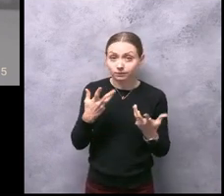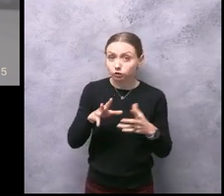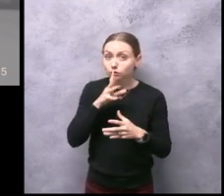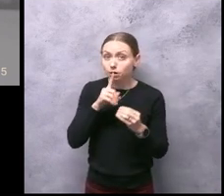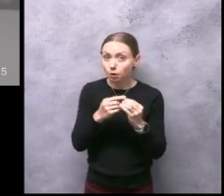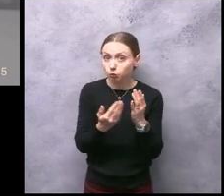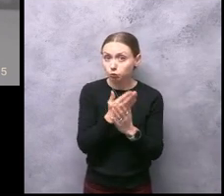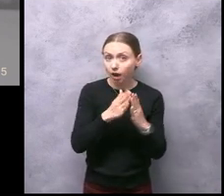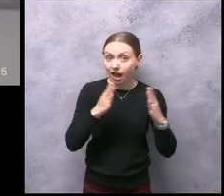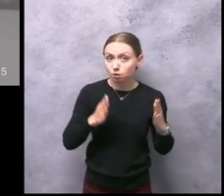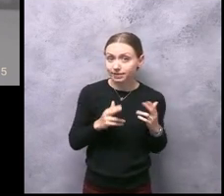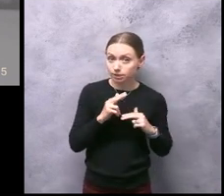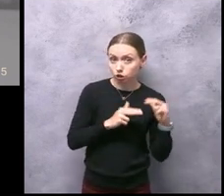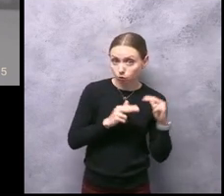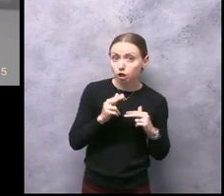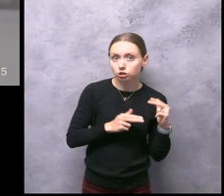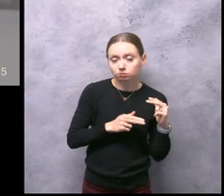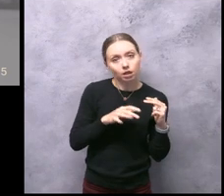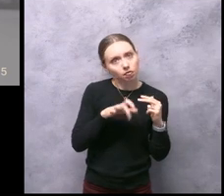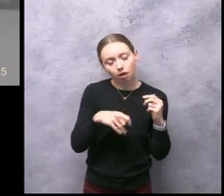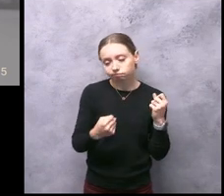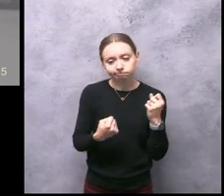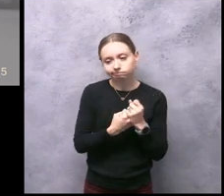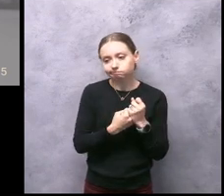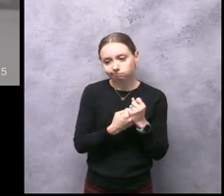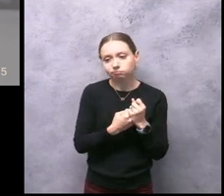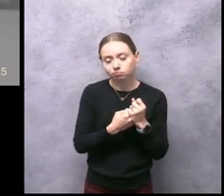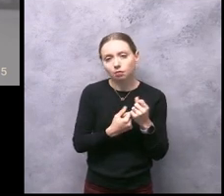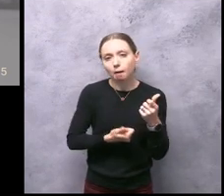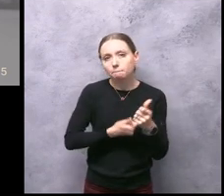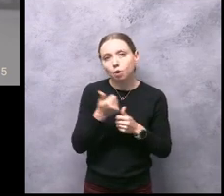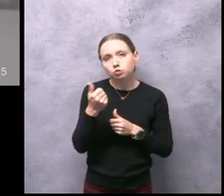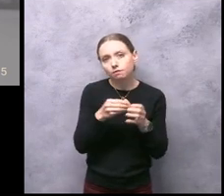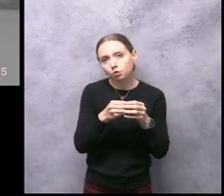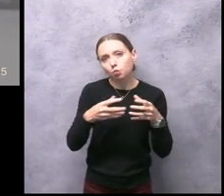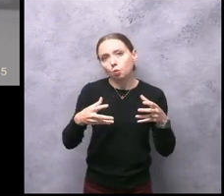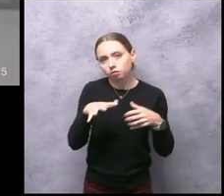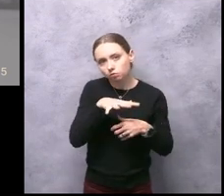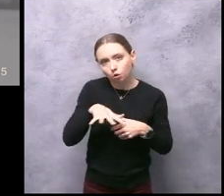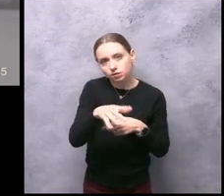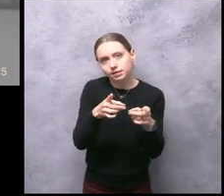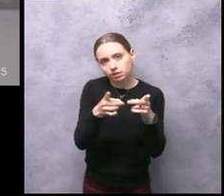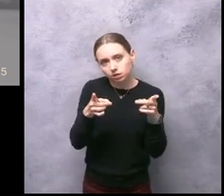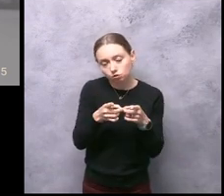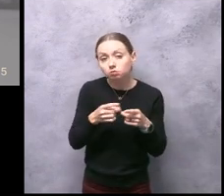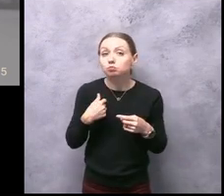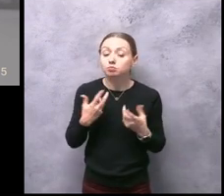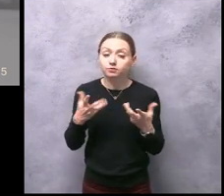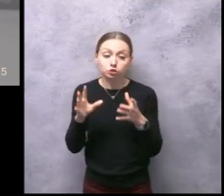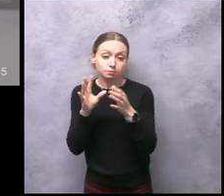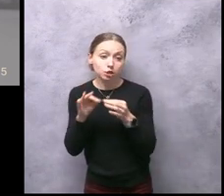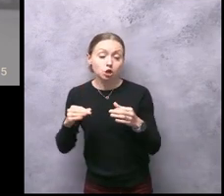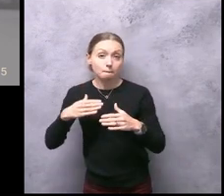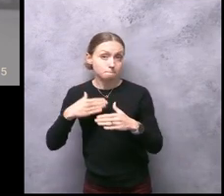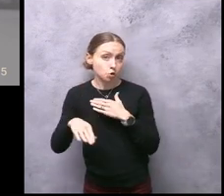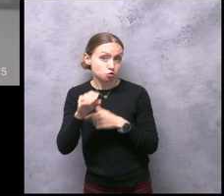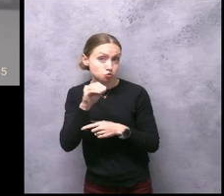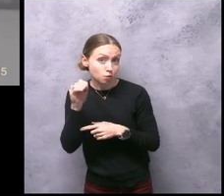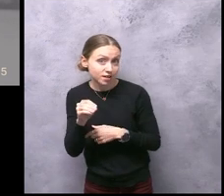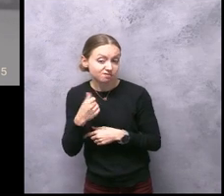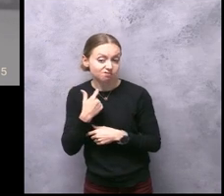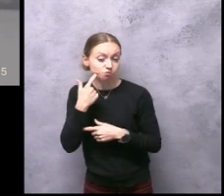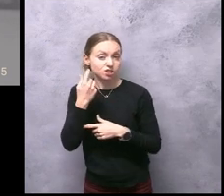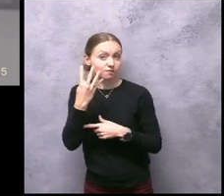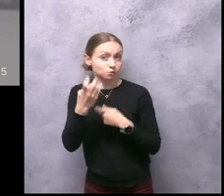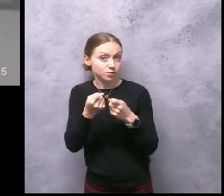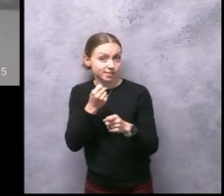and that certainly drives the majority of the growth in the district. We've talked about birth rates and how the last 4 years have seen a